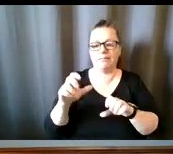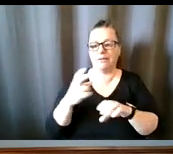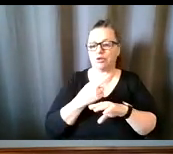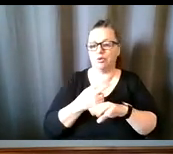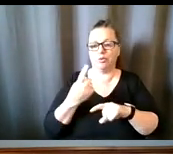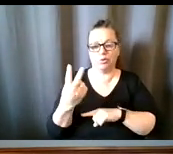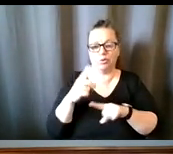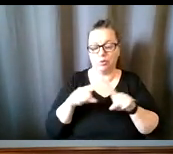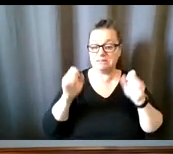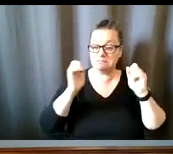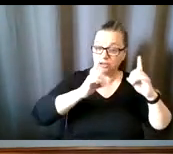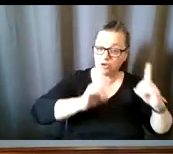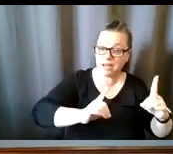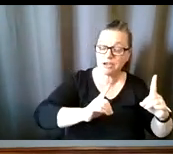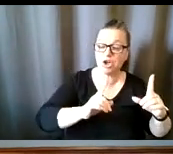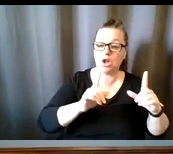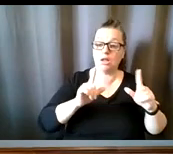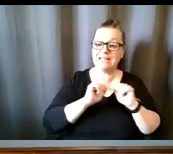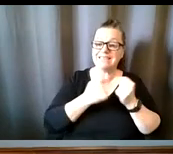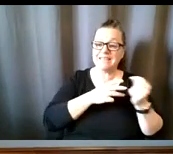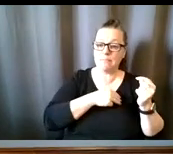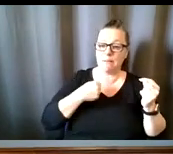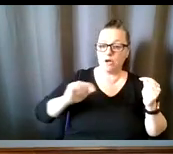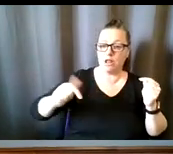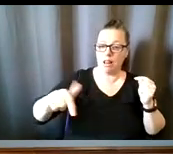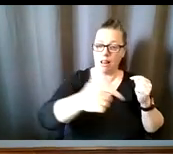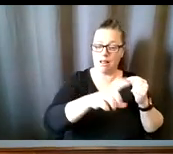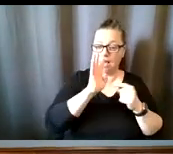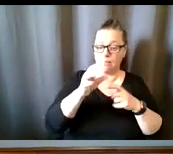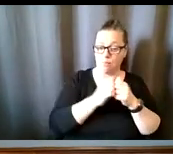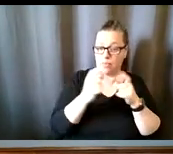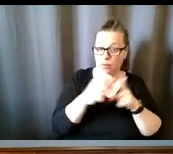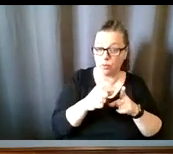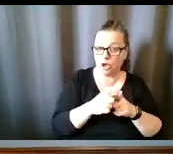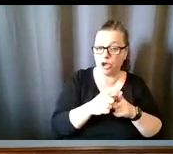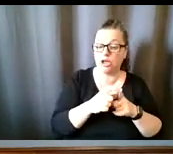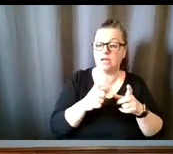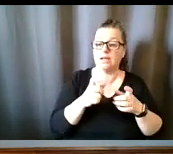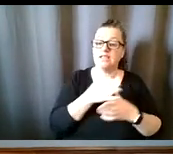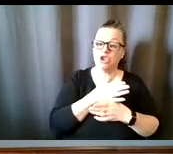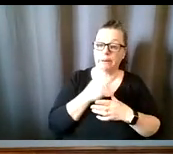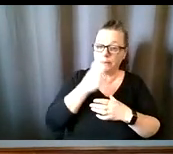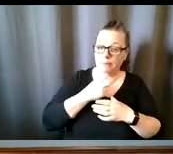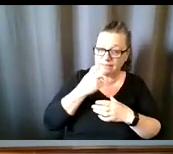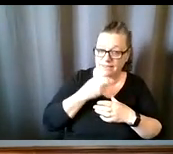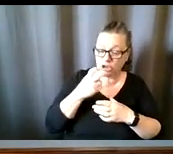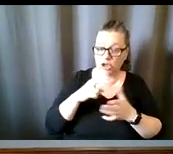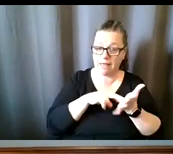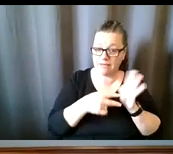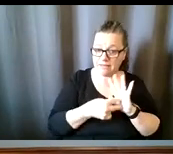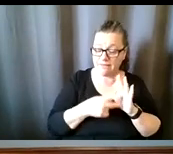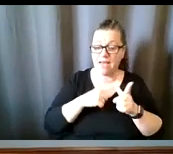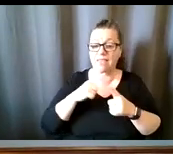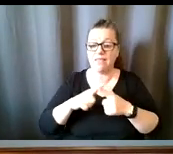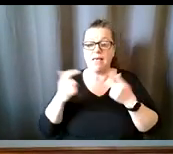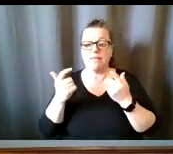tool where team members take turns coming up with a word, sharing the pronunciation of it and the definition, and then the team tries to